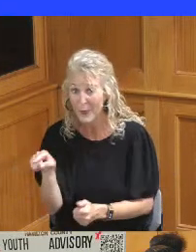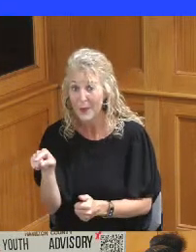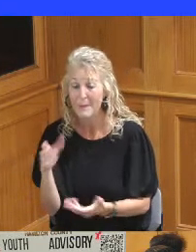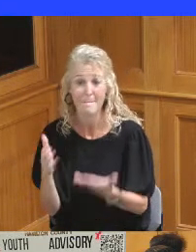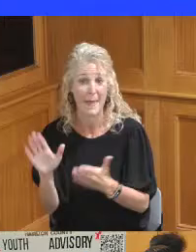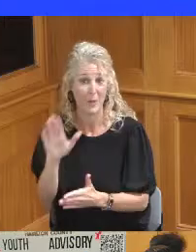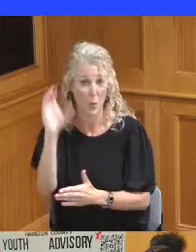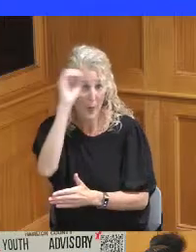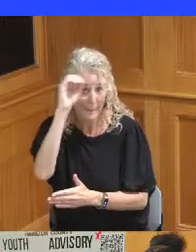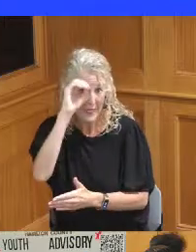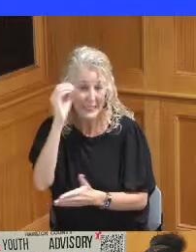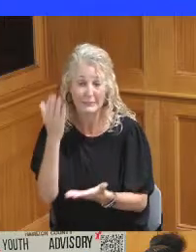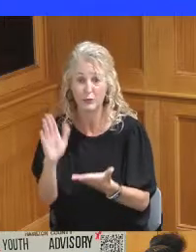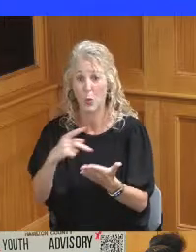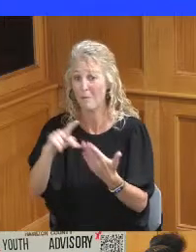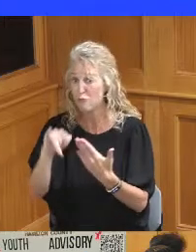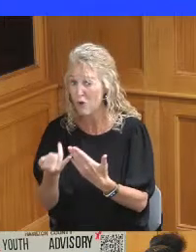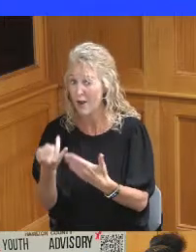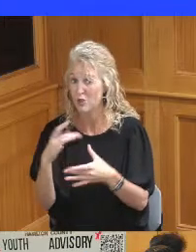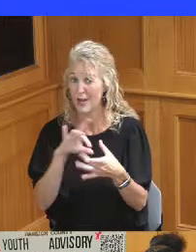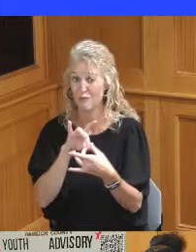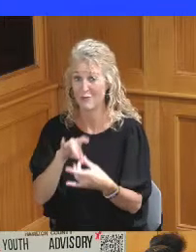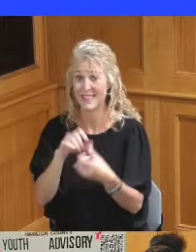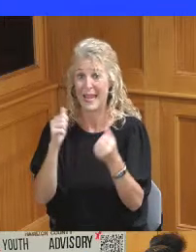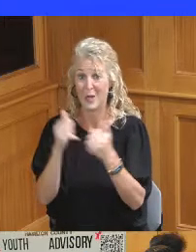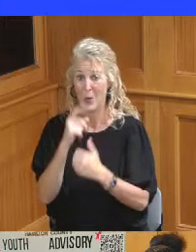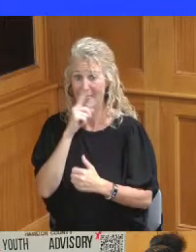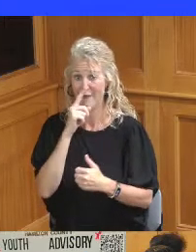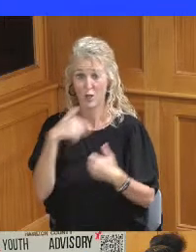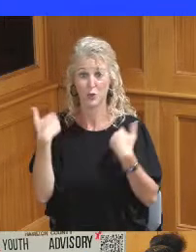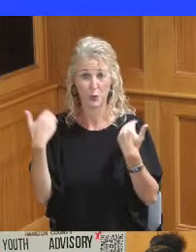is, again, youth-centered or directly impact foster youth.